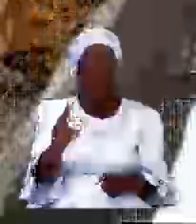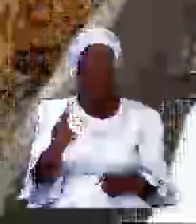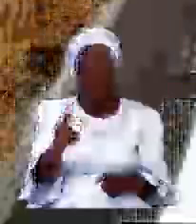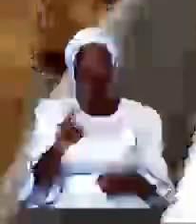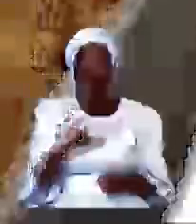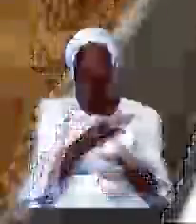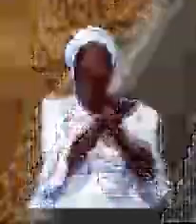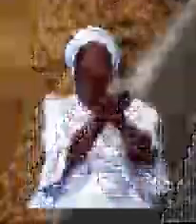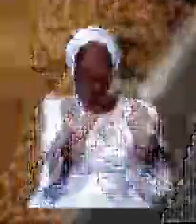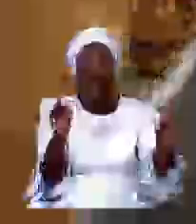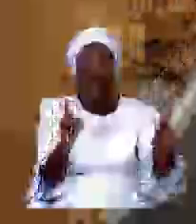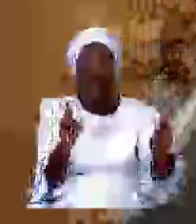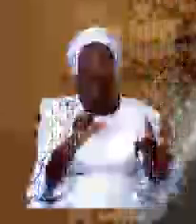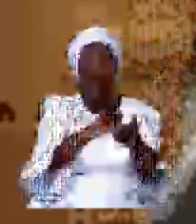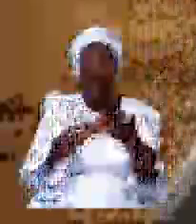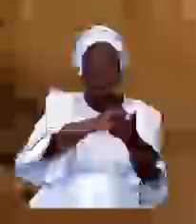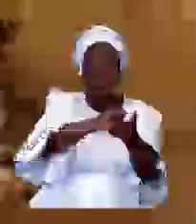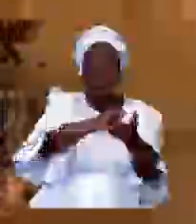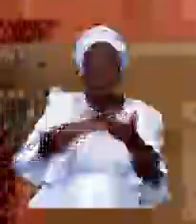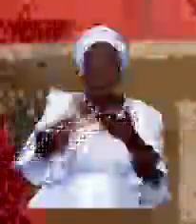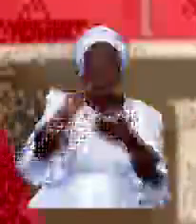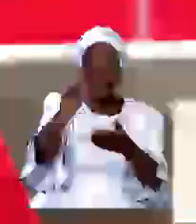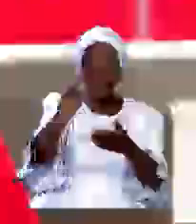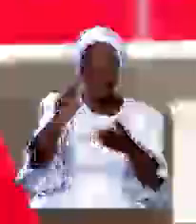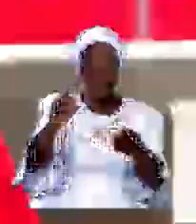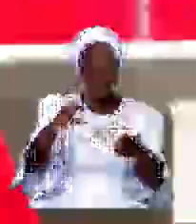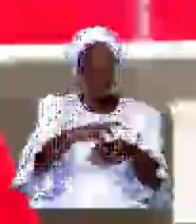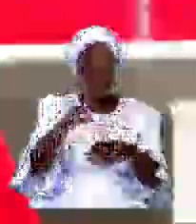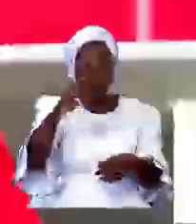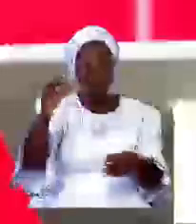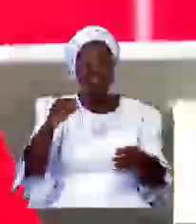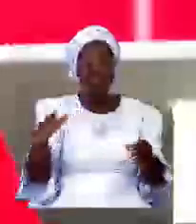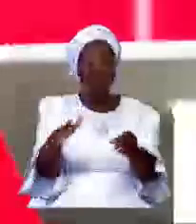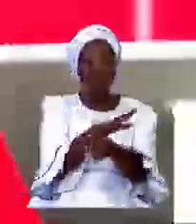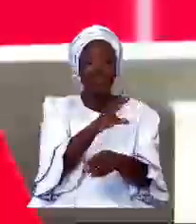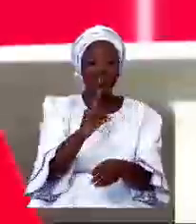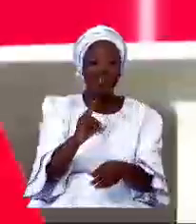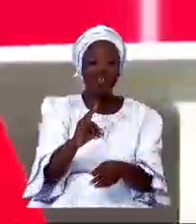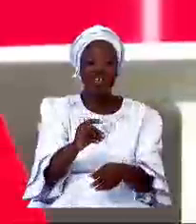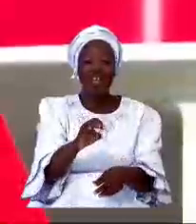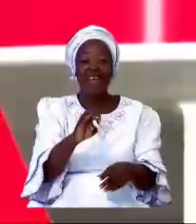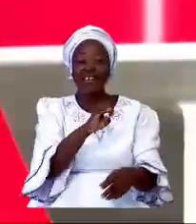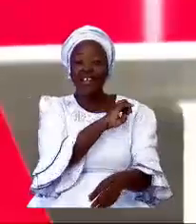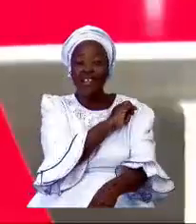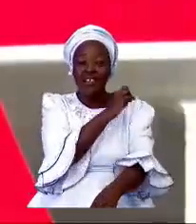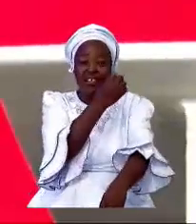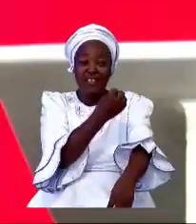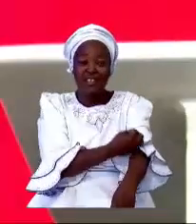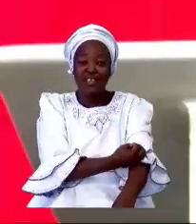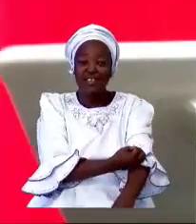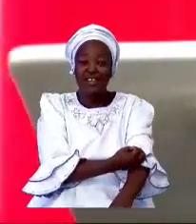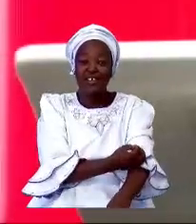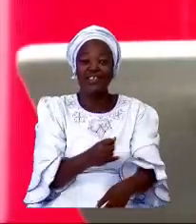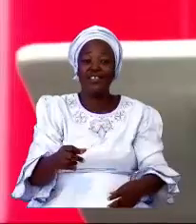Saved, healed, delivered, sanctified, spirit-filled,